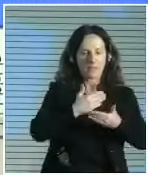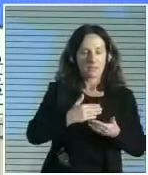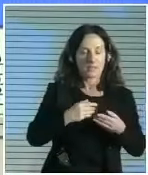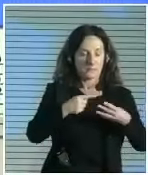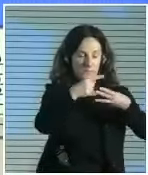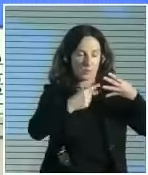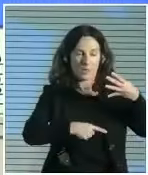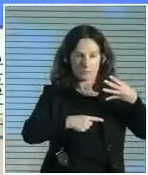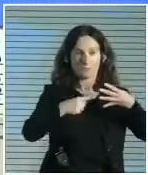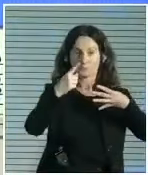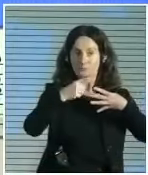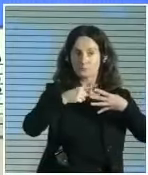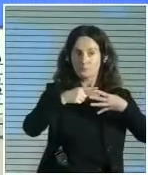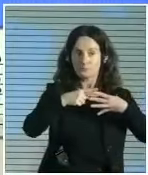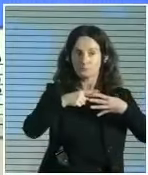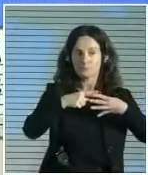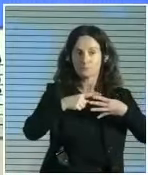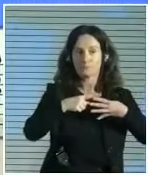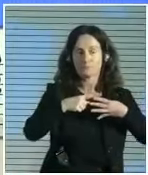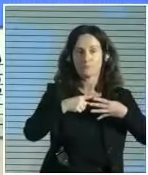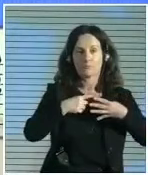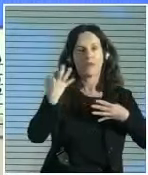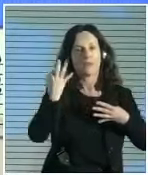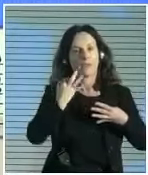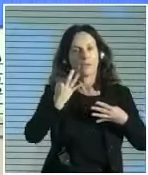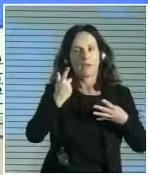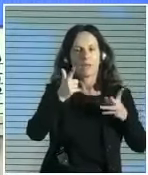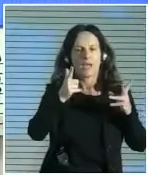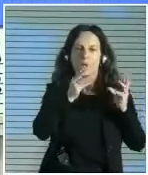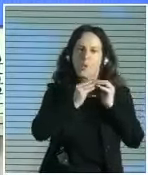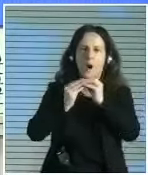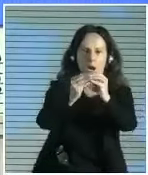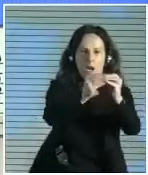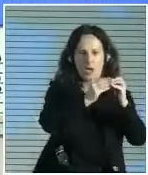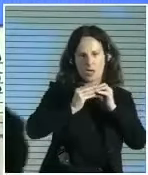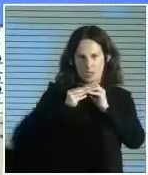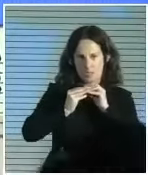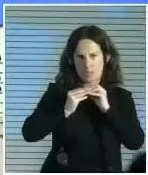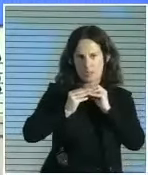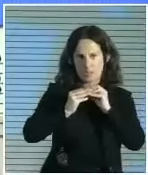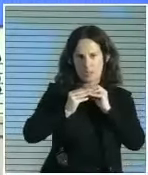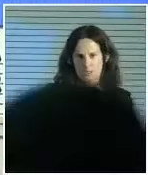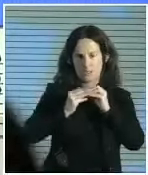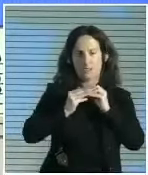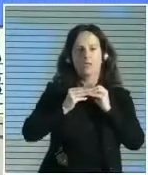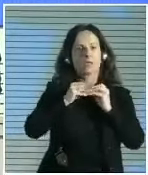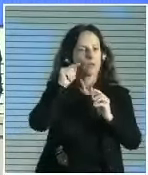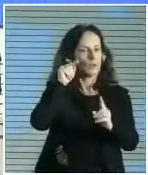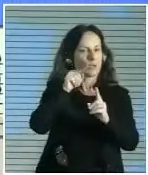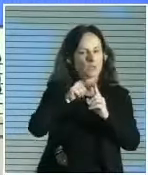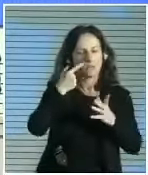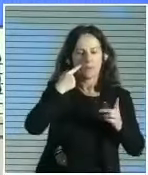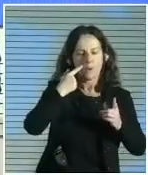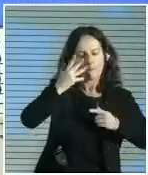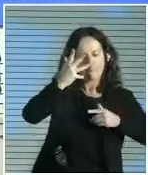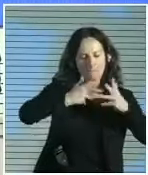of checklists. You need to have something to measure your efforts against which you want to accomplish. We heard